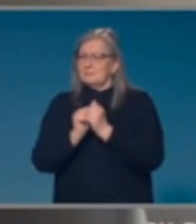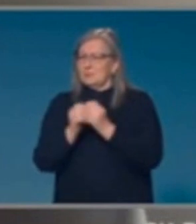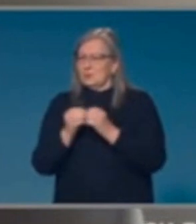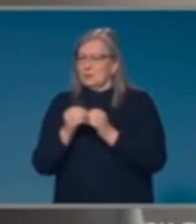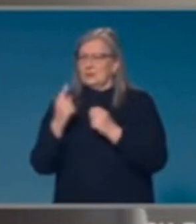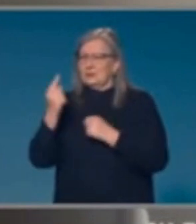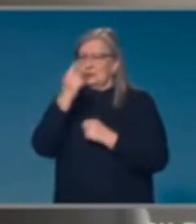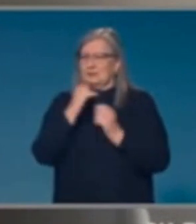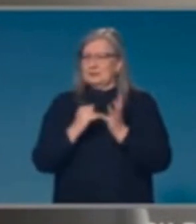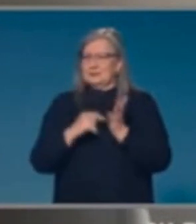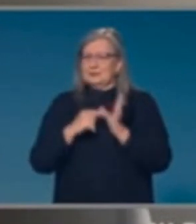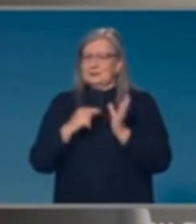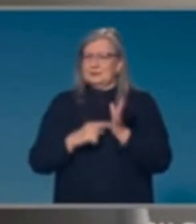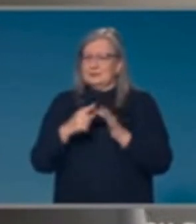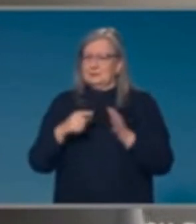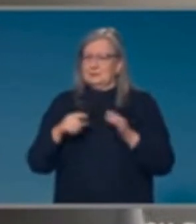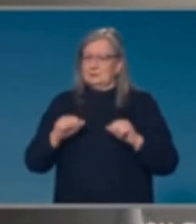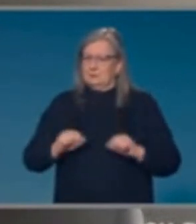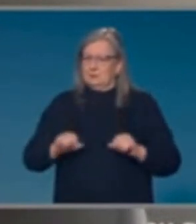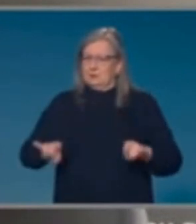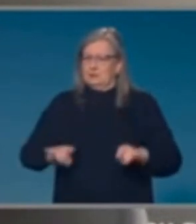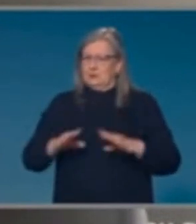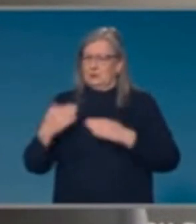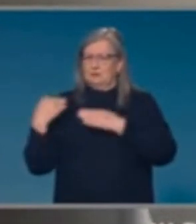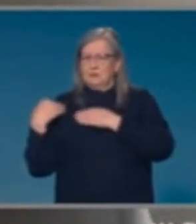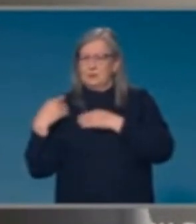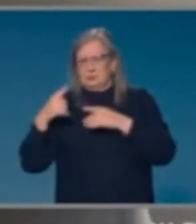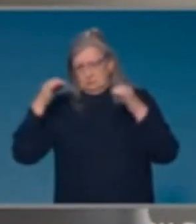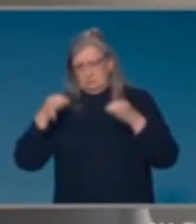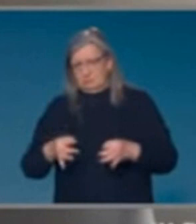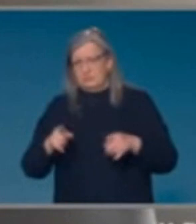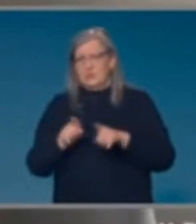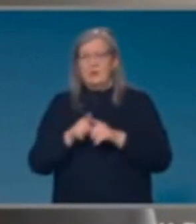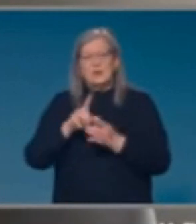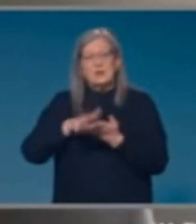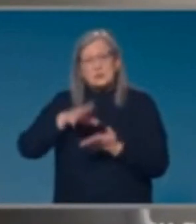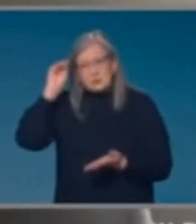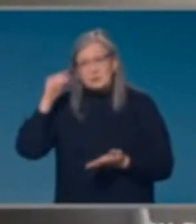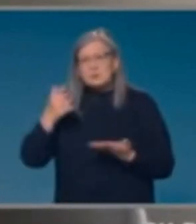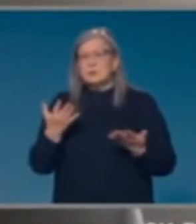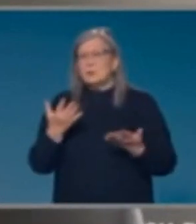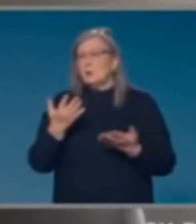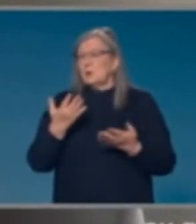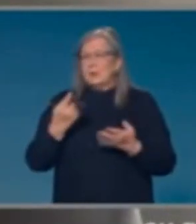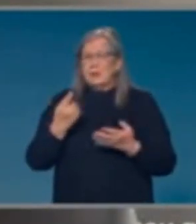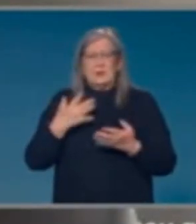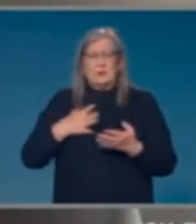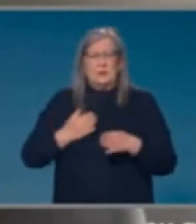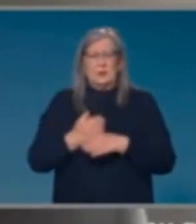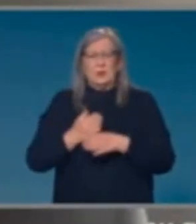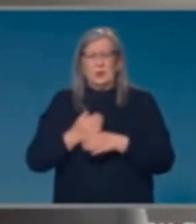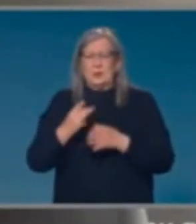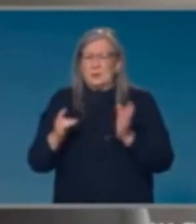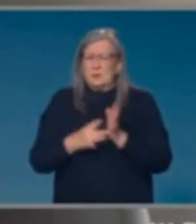decision, such as students and priority workers. And phase three would be for fully vaccinated